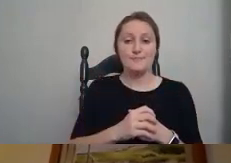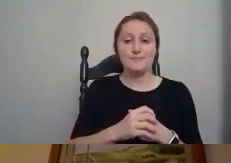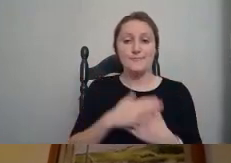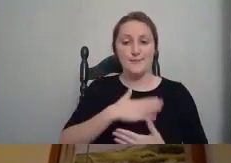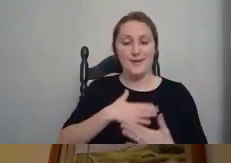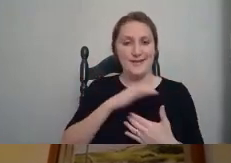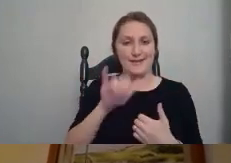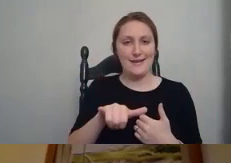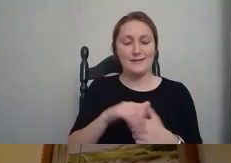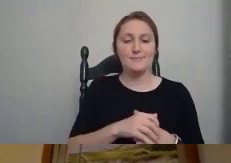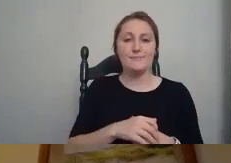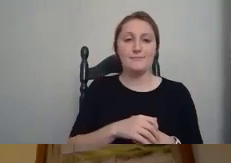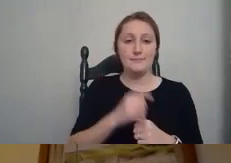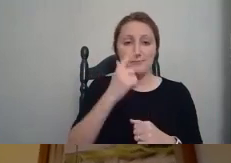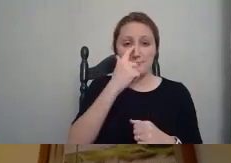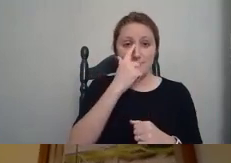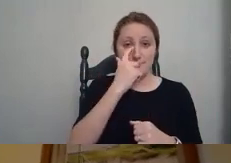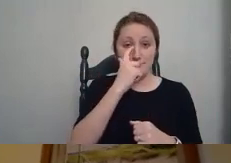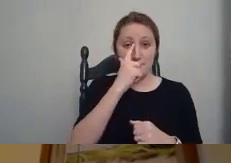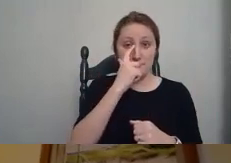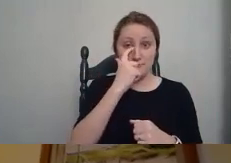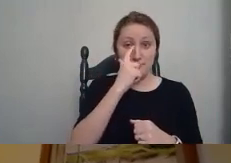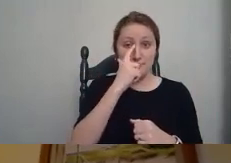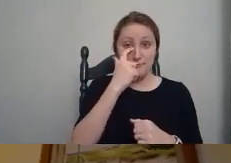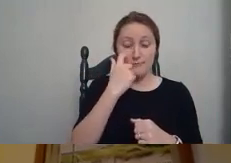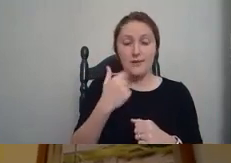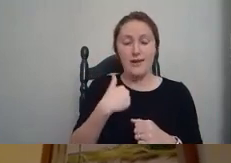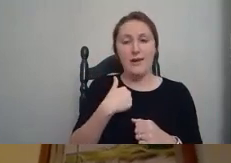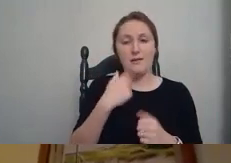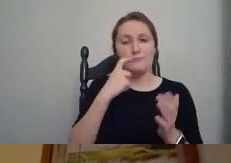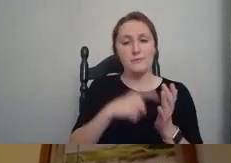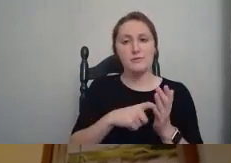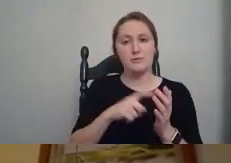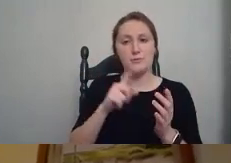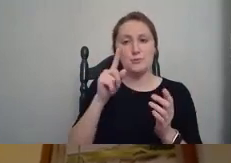It's so much. I realize that we're asking